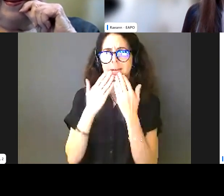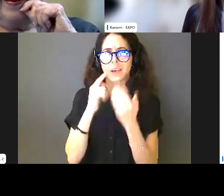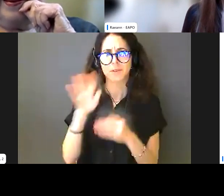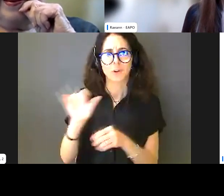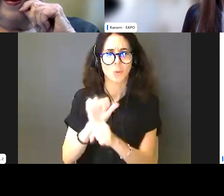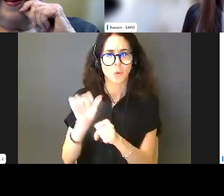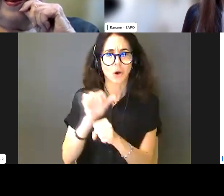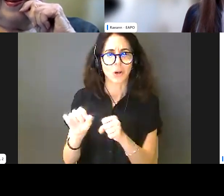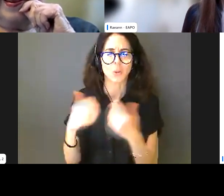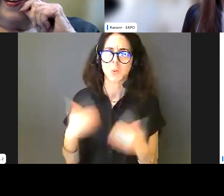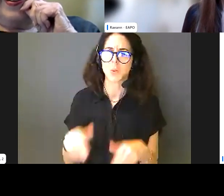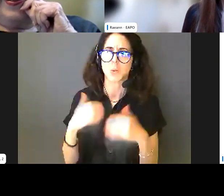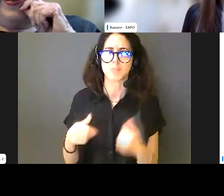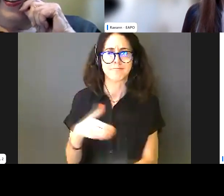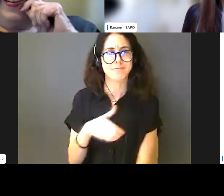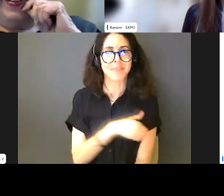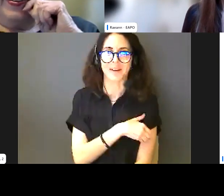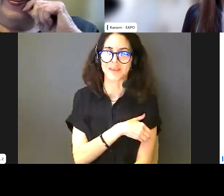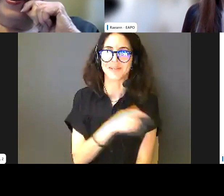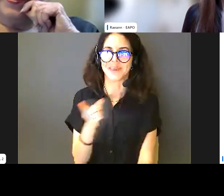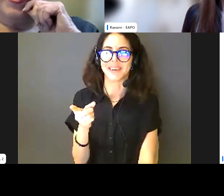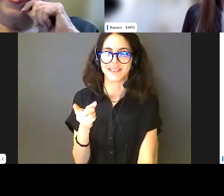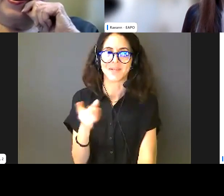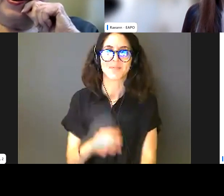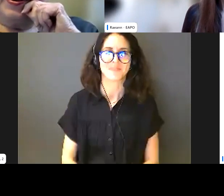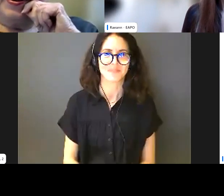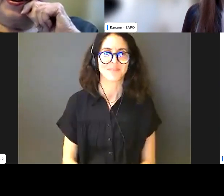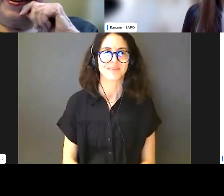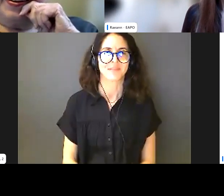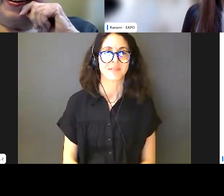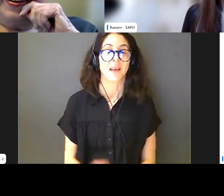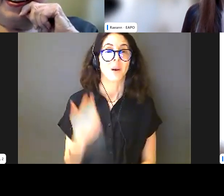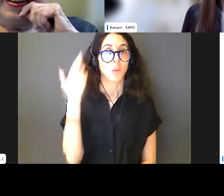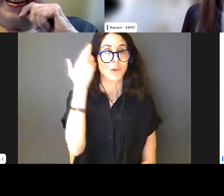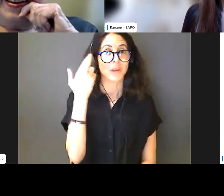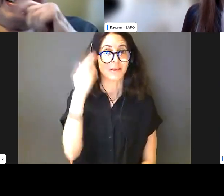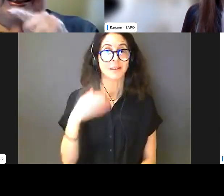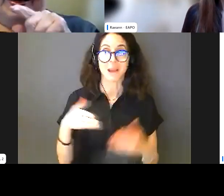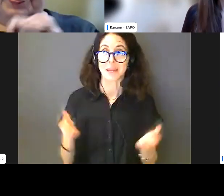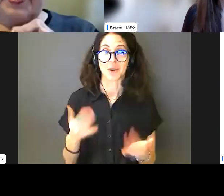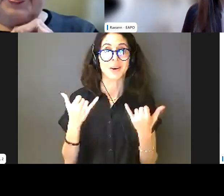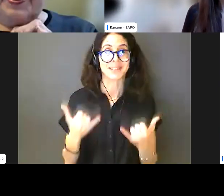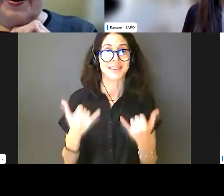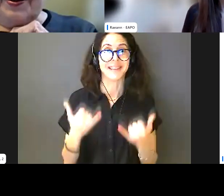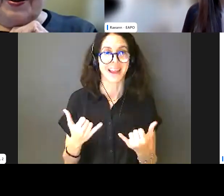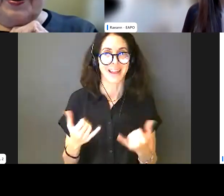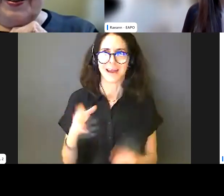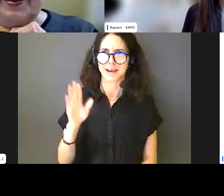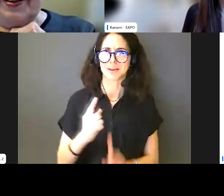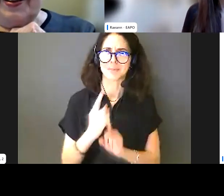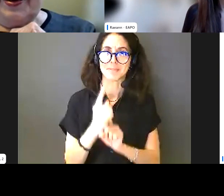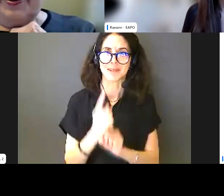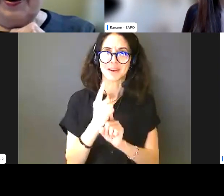a force to be reckoned with, and one of the reasons why I'm here today, I have to say, mentoring me over the past 9